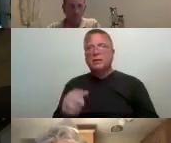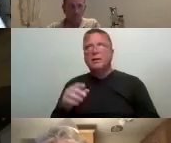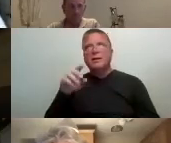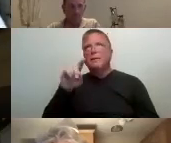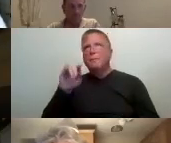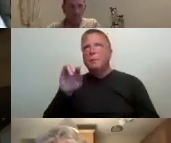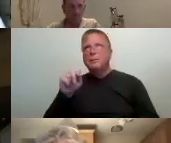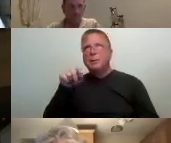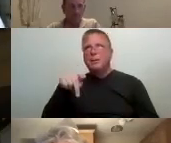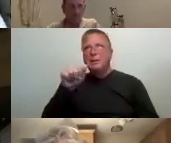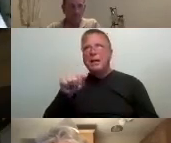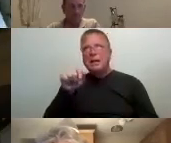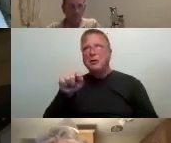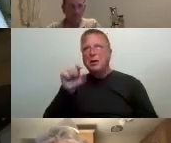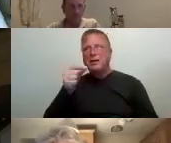pghpa.pittsburghpa.gov. Sorry.